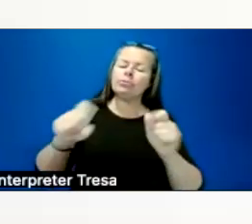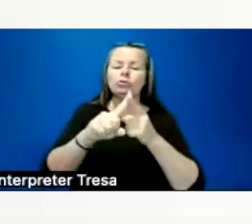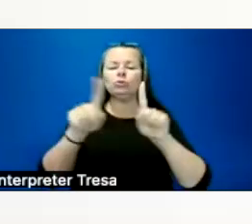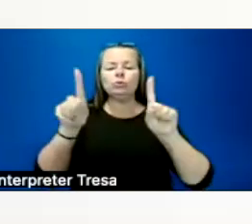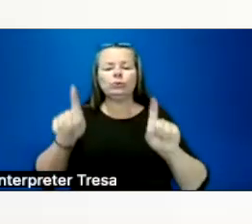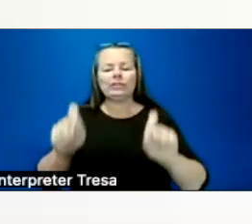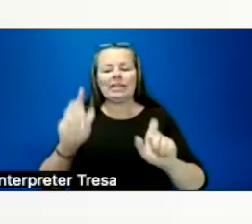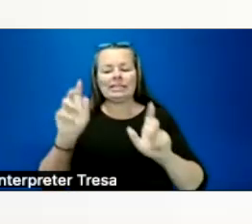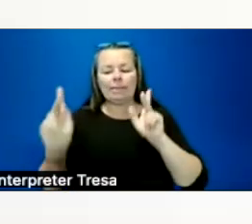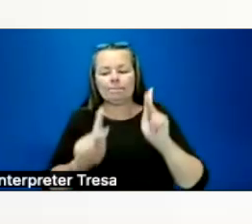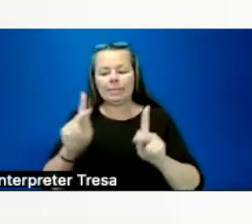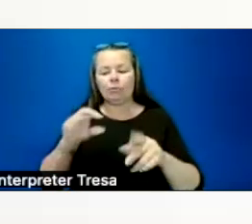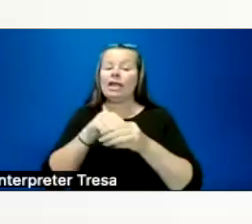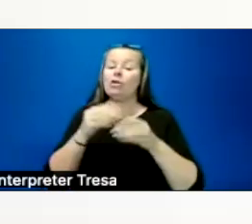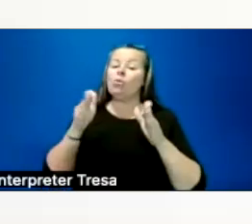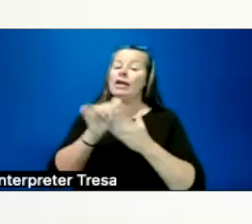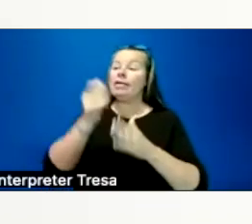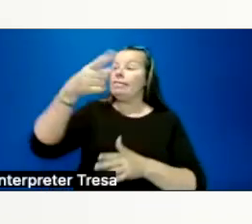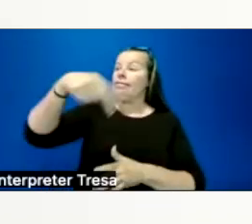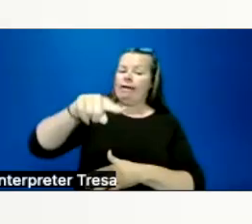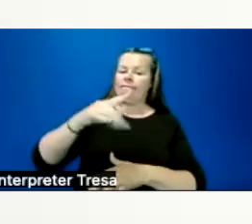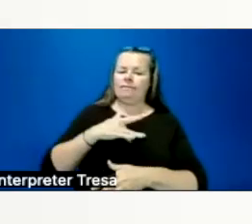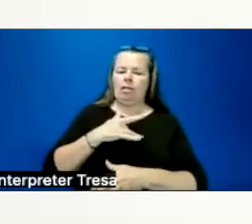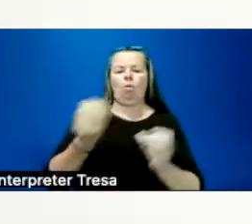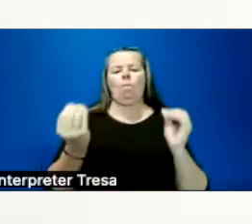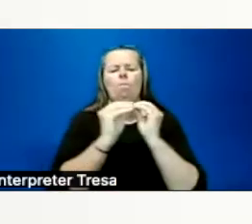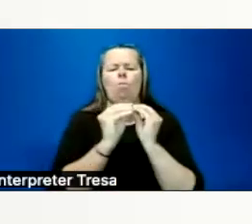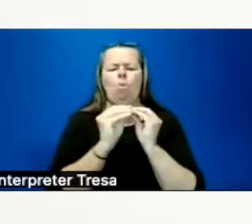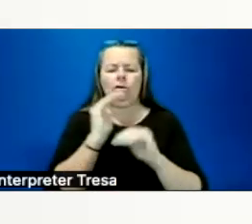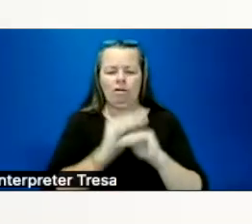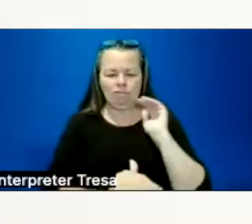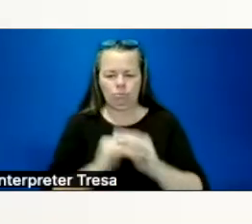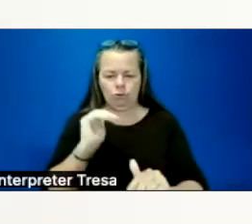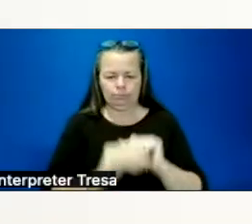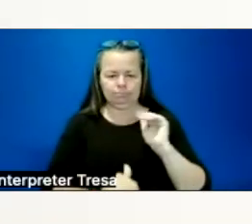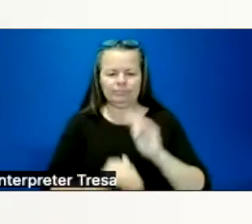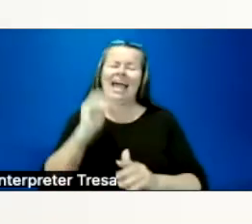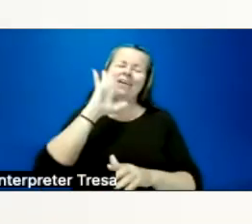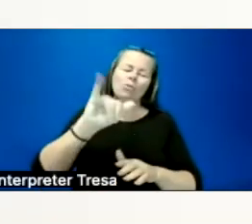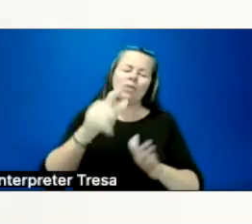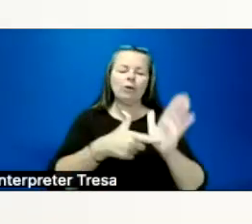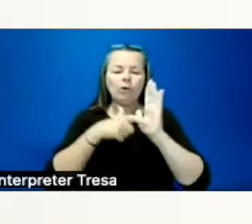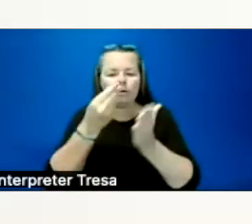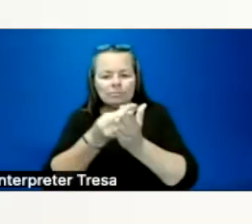the way that they feel more comfortable. And I know, again, it's a lot of money, it's a lot of resources.